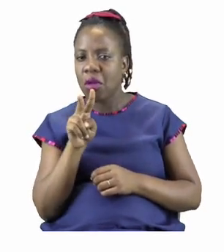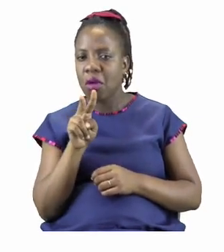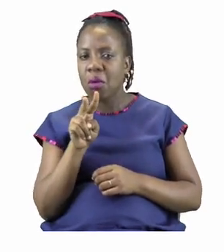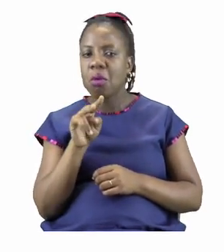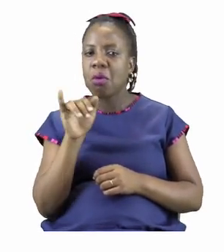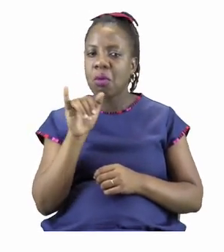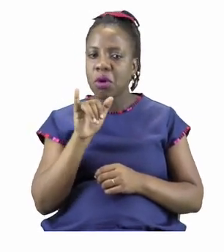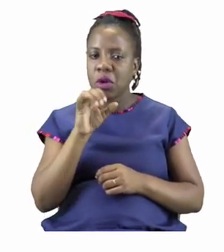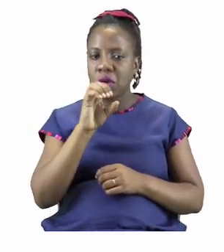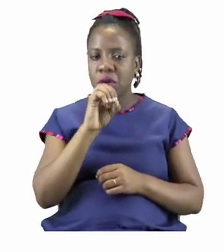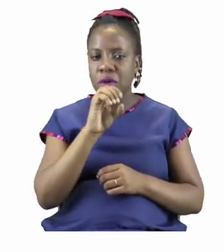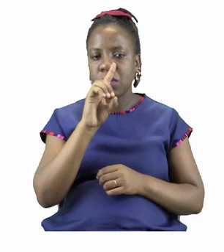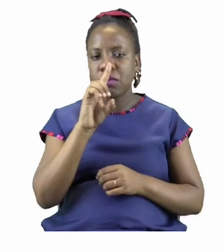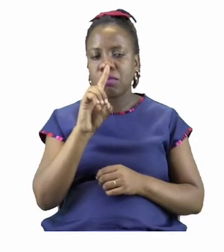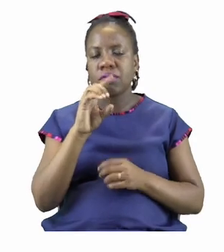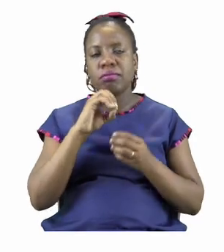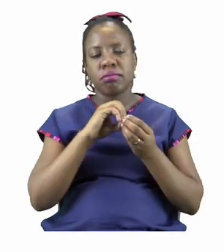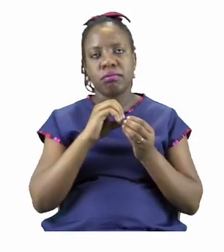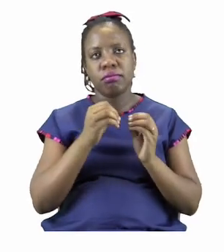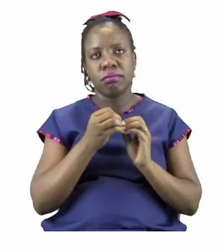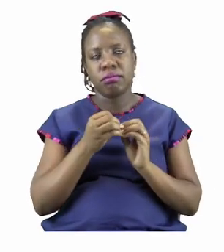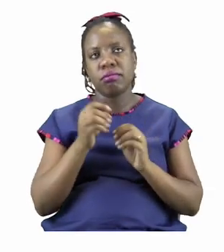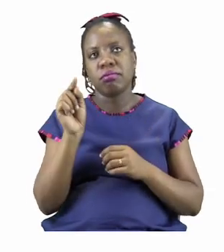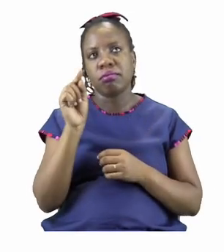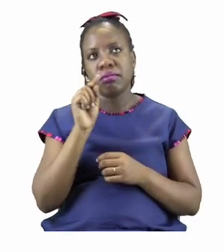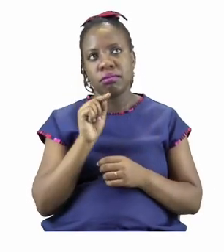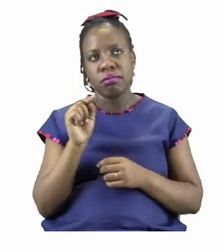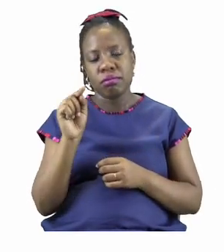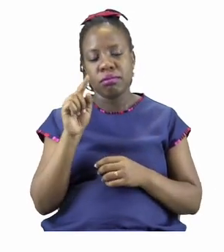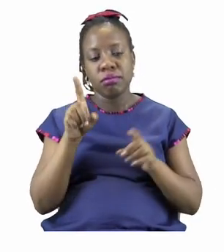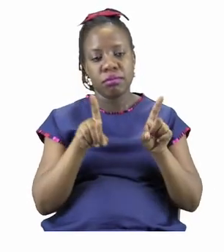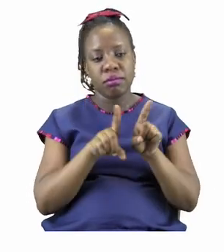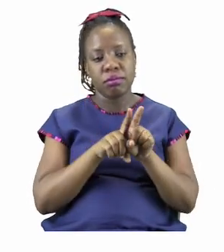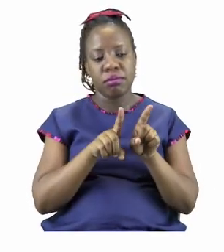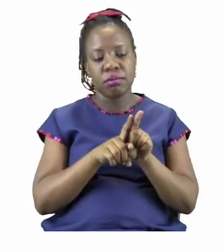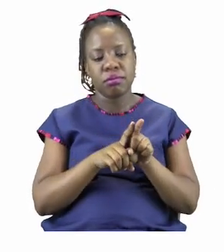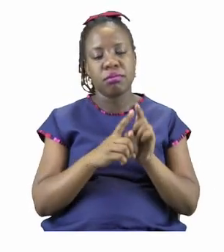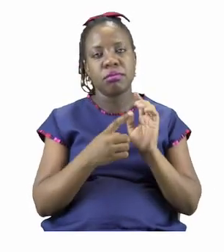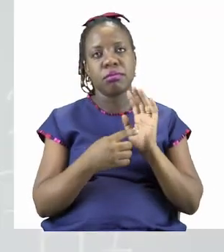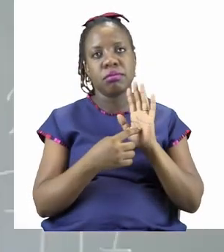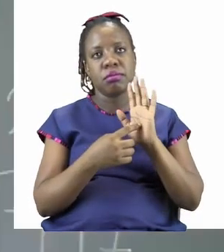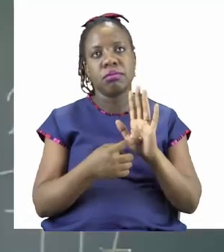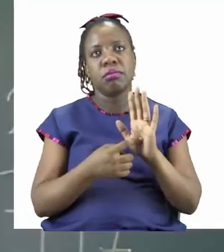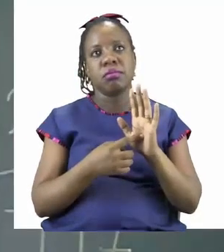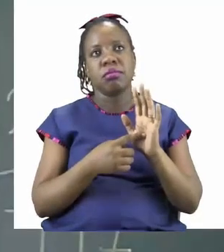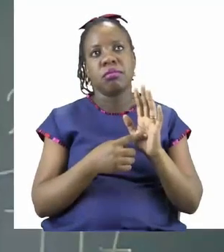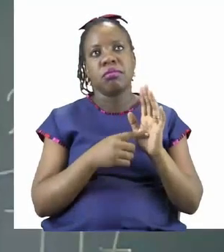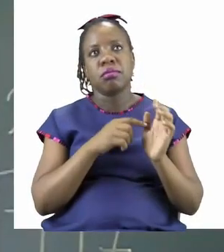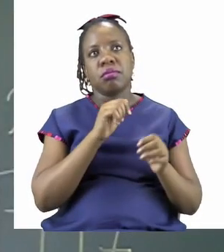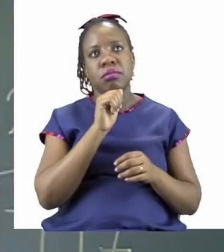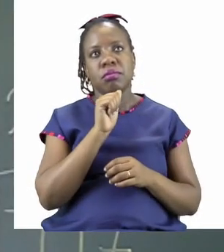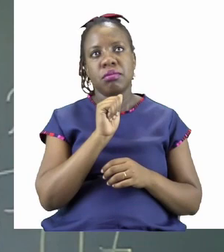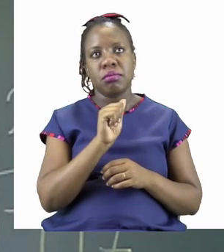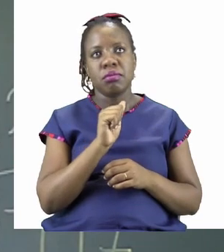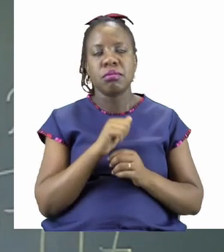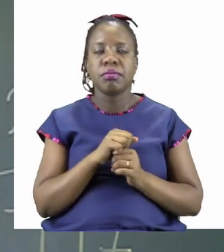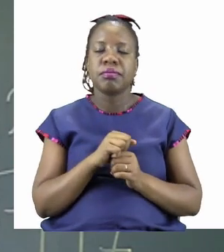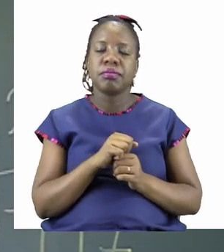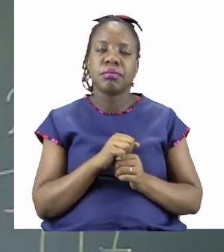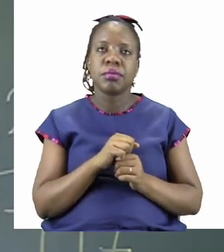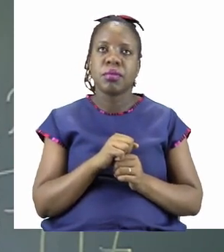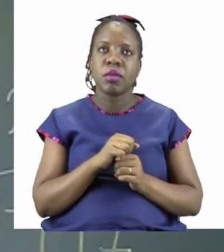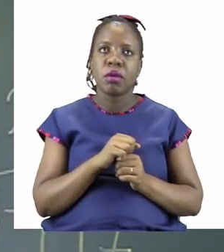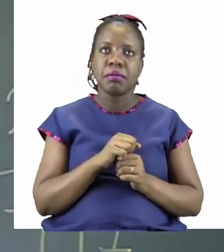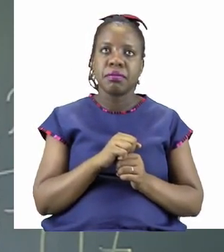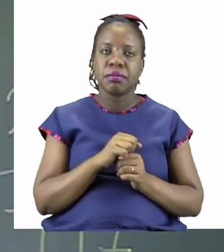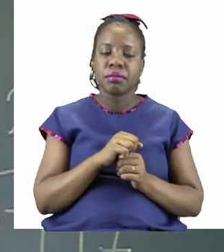that group. Now once again, I did the first one on the board, so let's quickly have a look. So here you have your